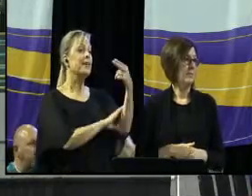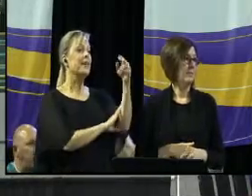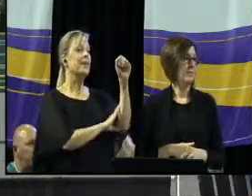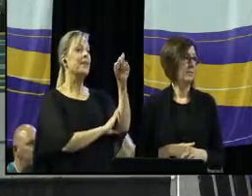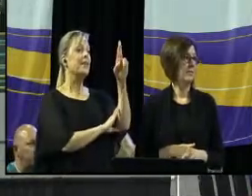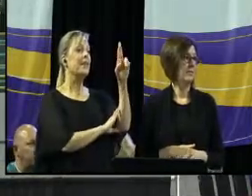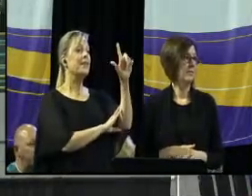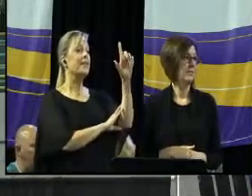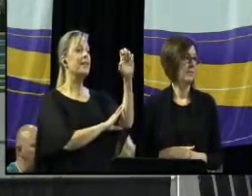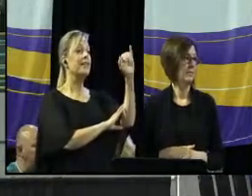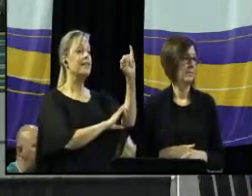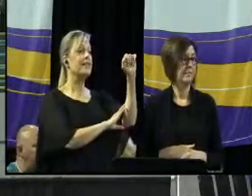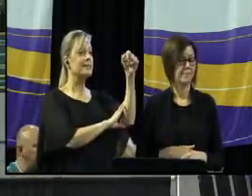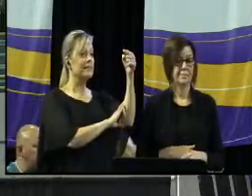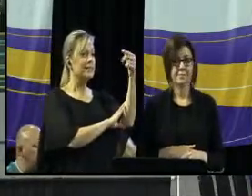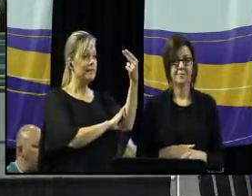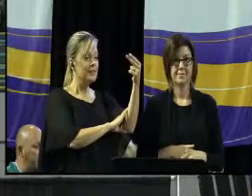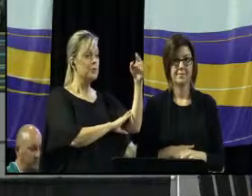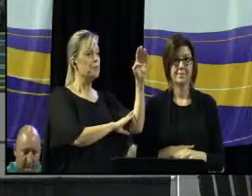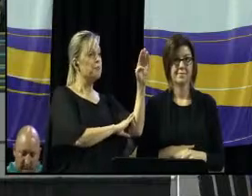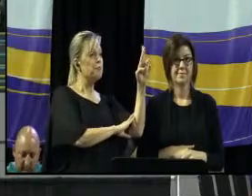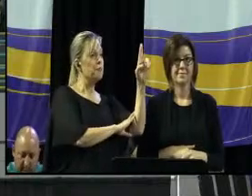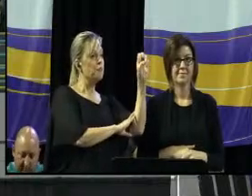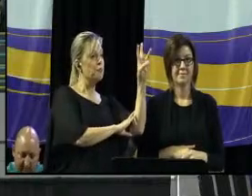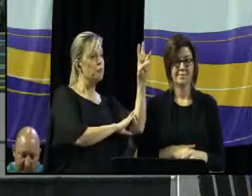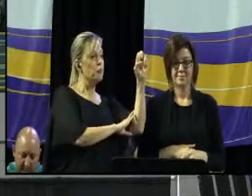Harley Chase Brewer.